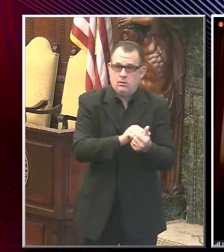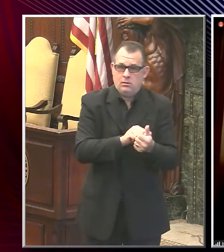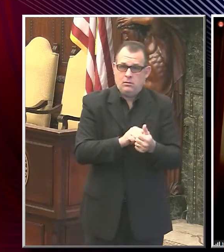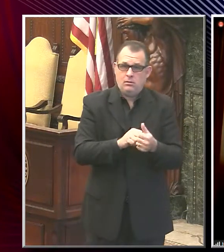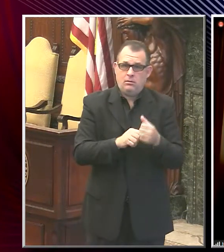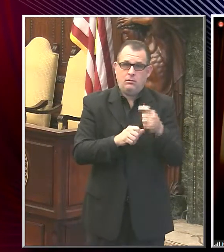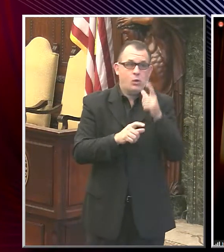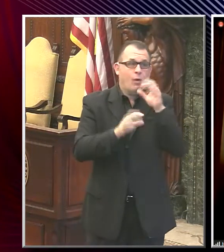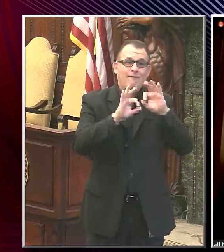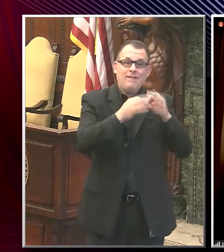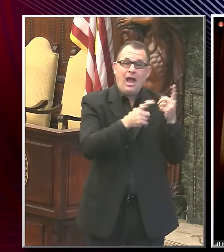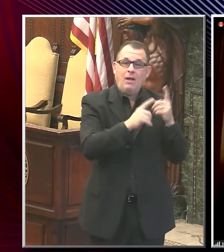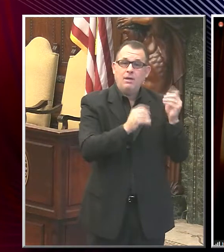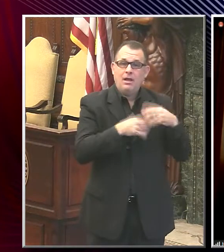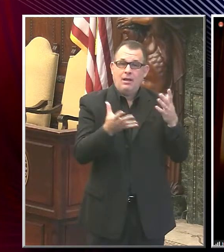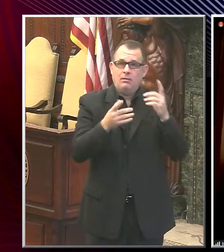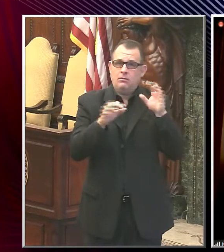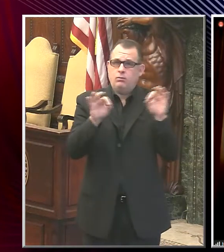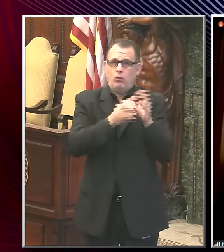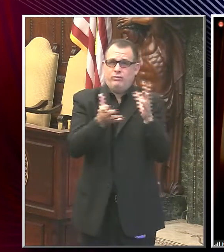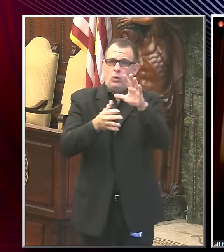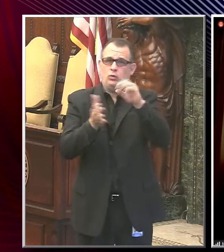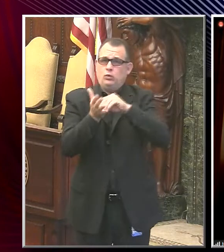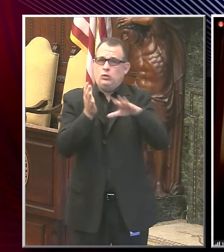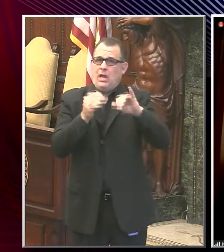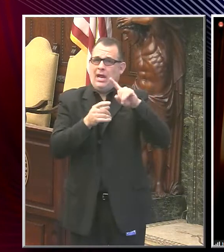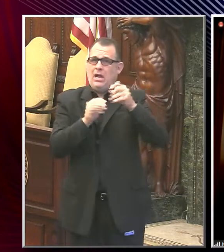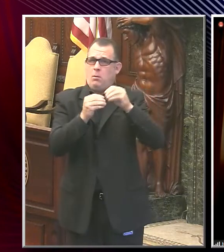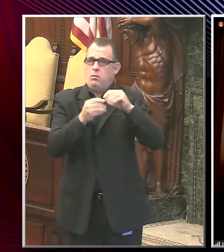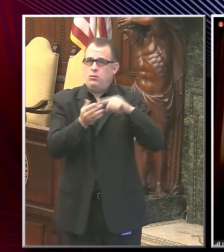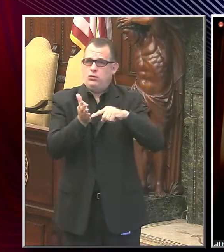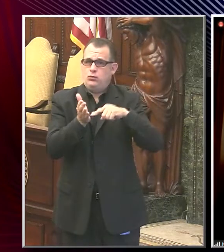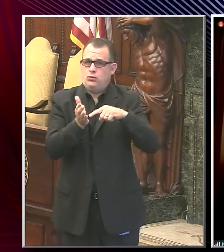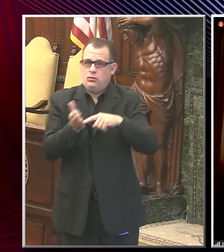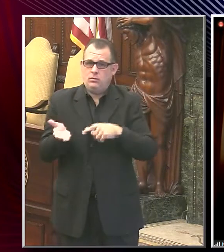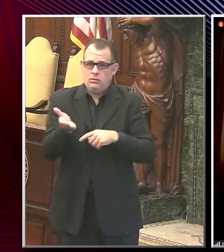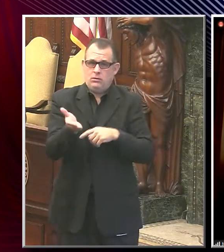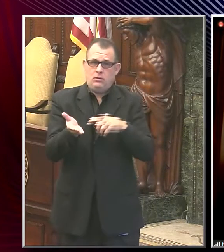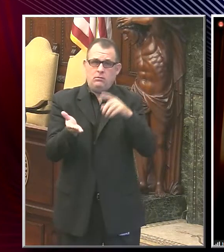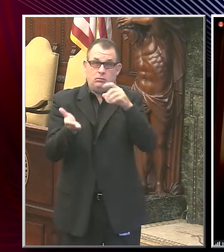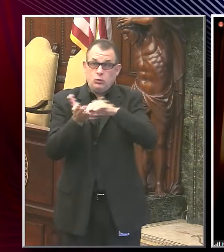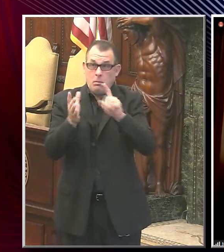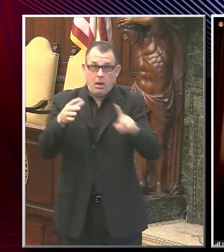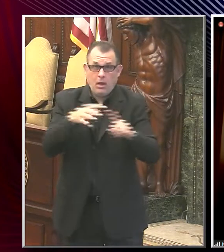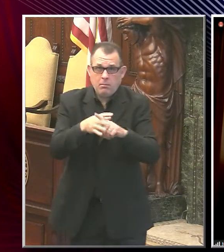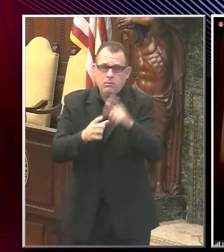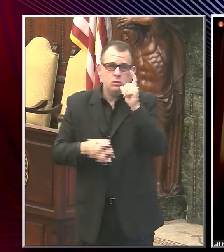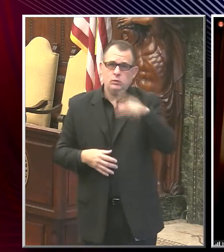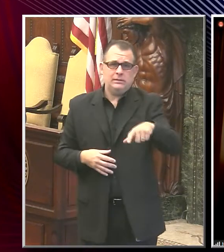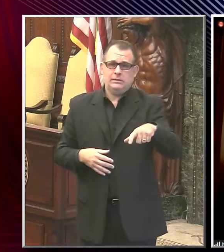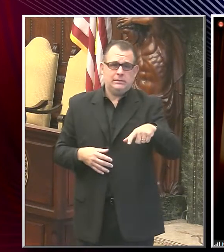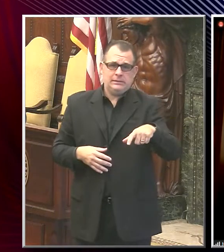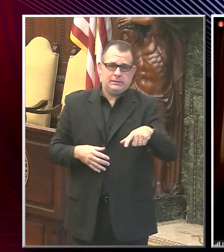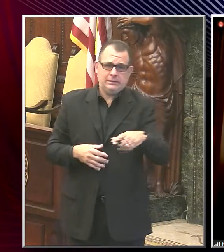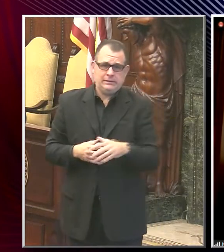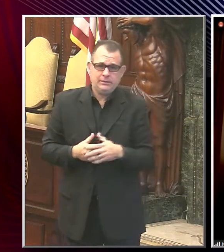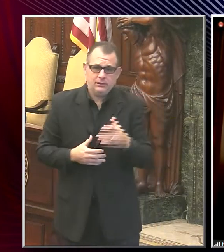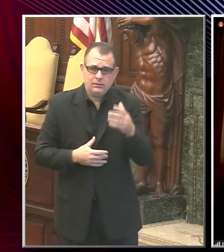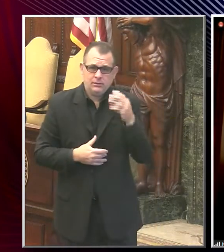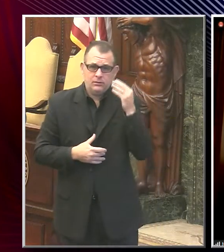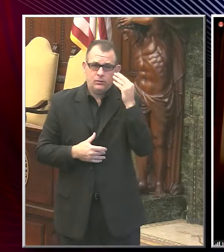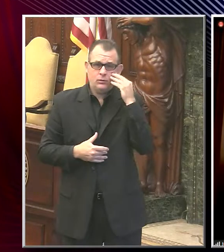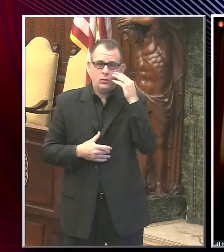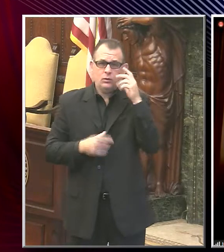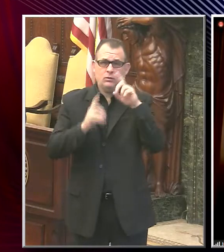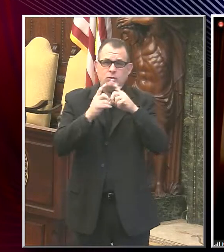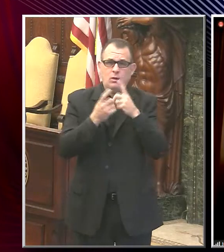number. Students do not have to be present themselves. We are forced to make this change because the U.S. Department of Agriculture has refused to extend